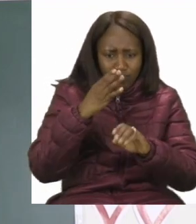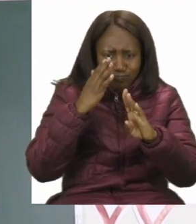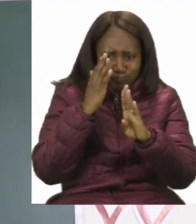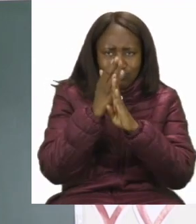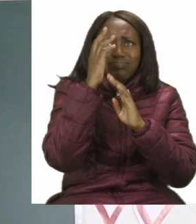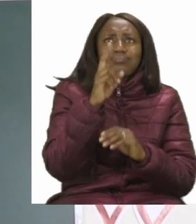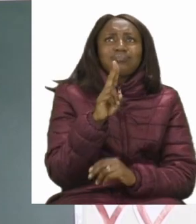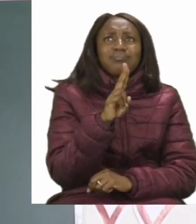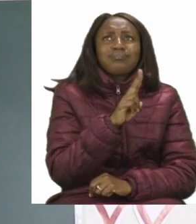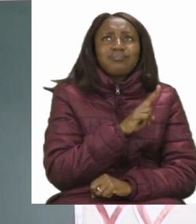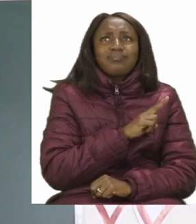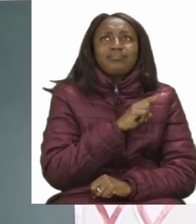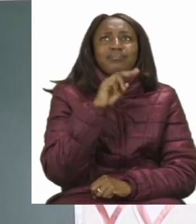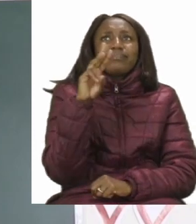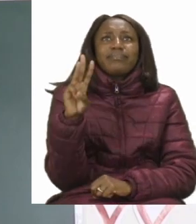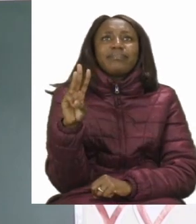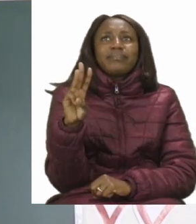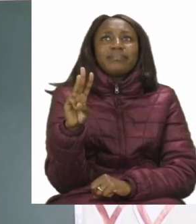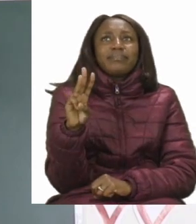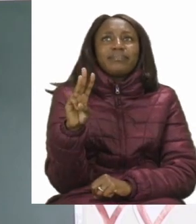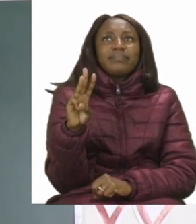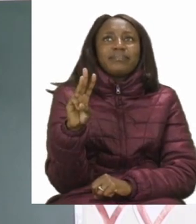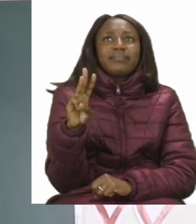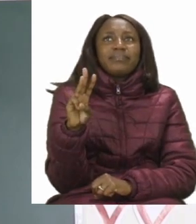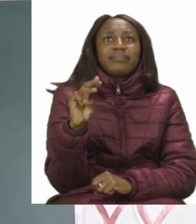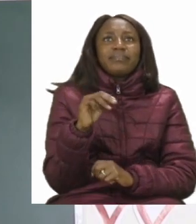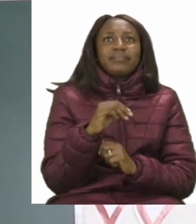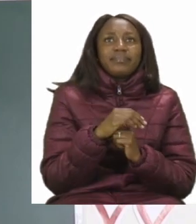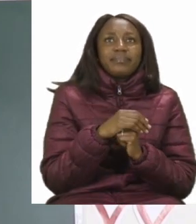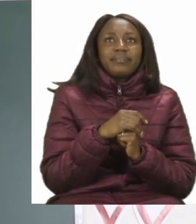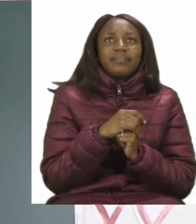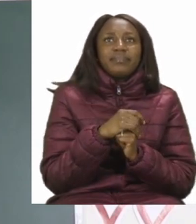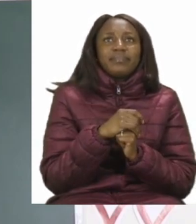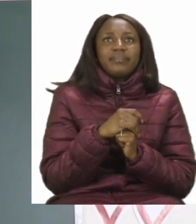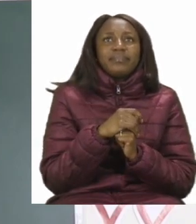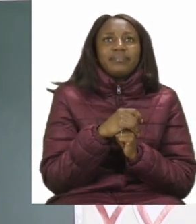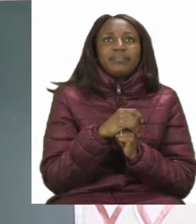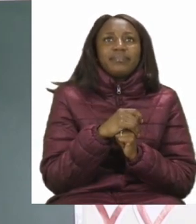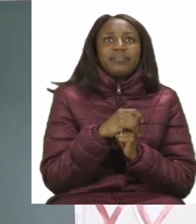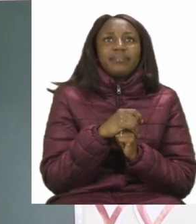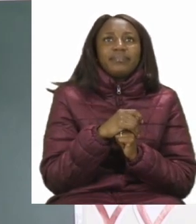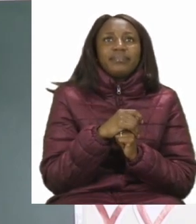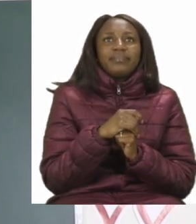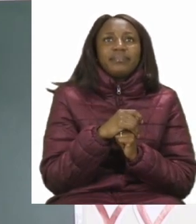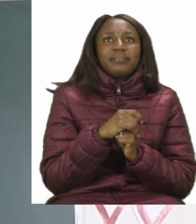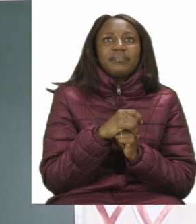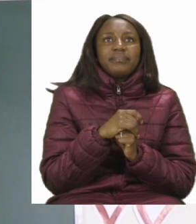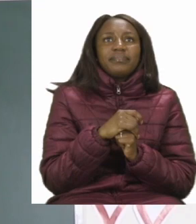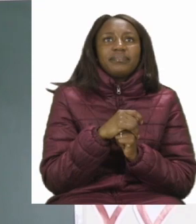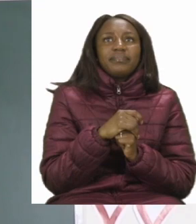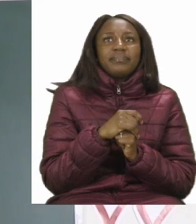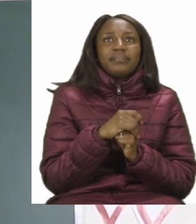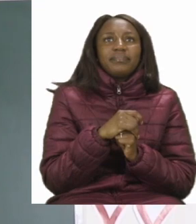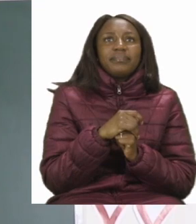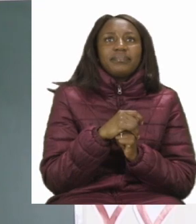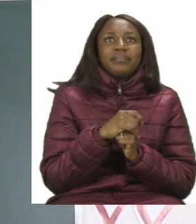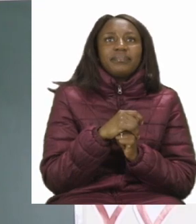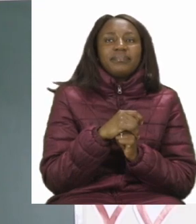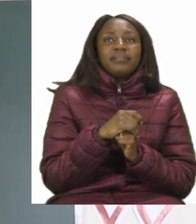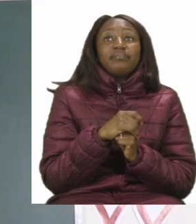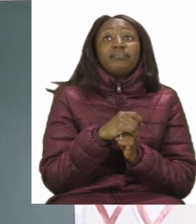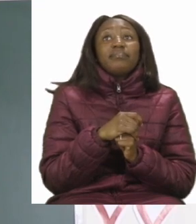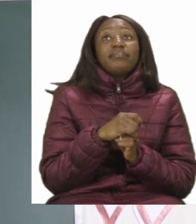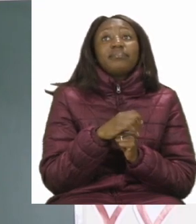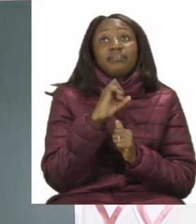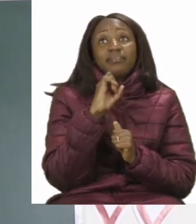are actually 23 hearts in this oval. Now, boys and girls, if you